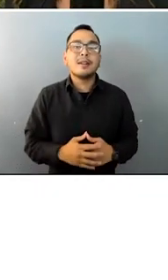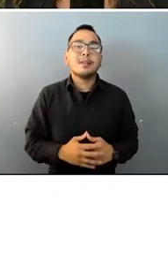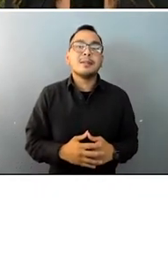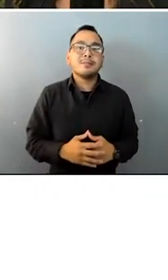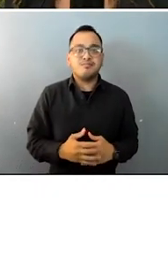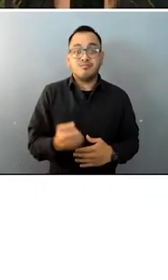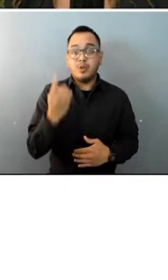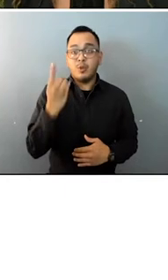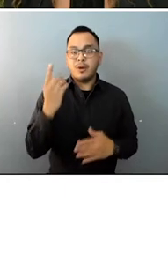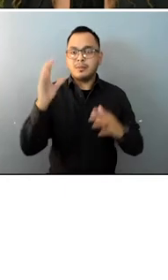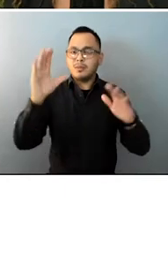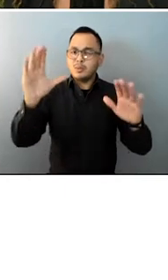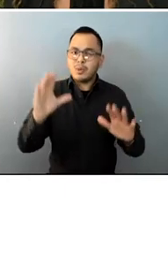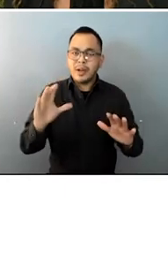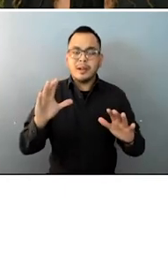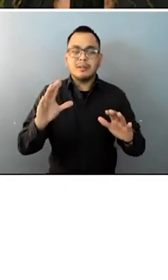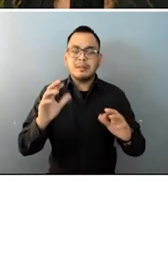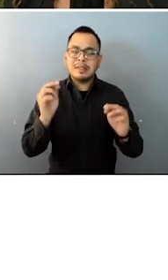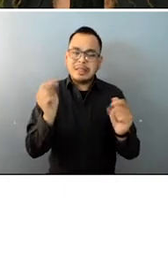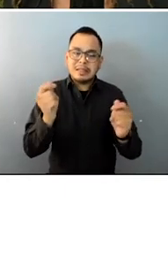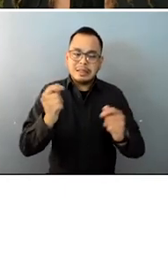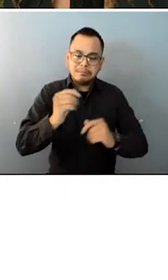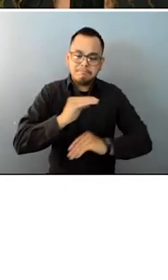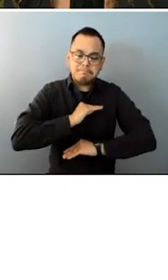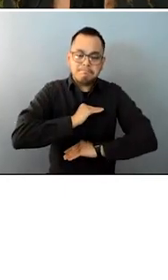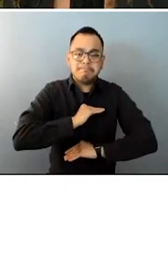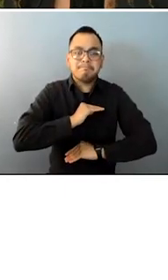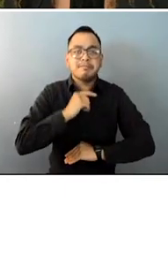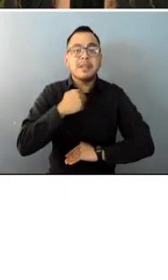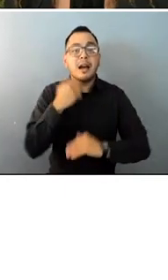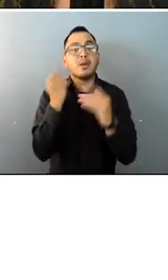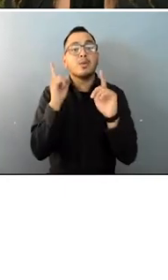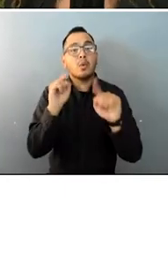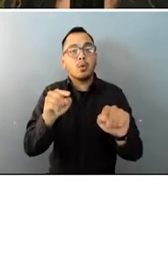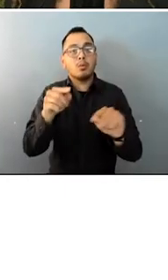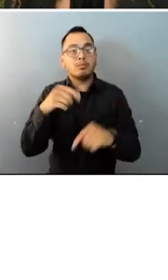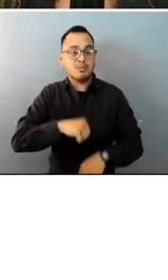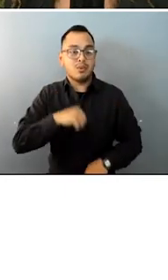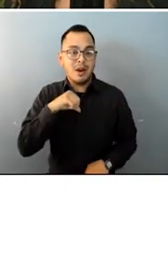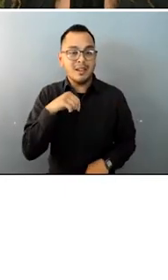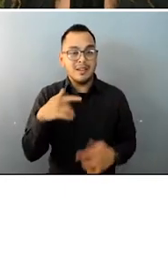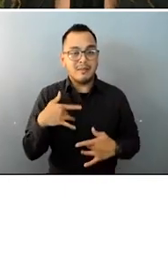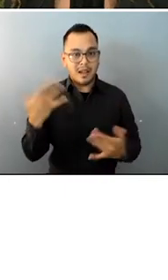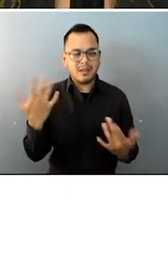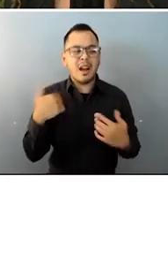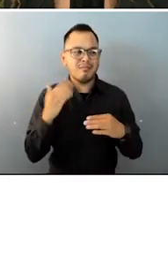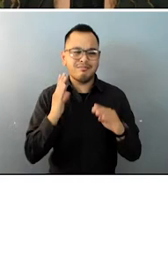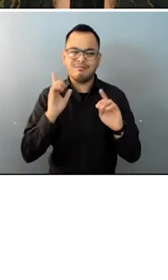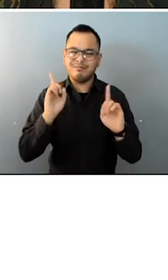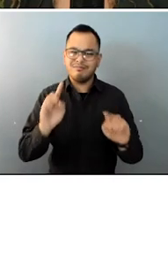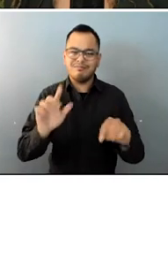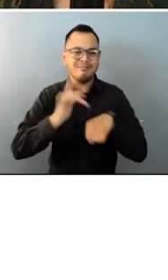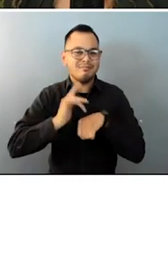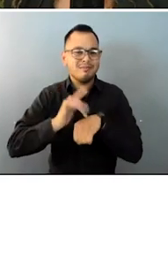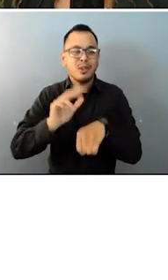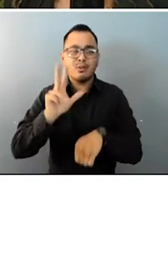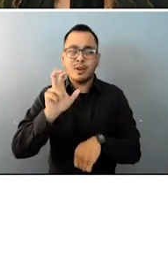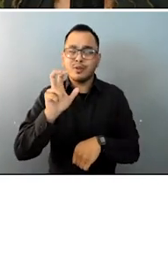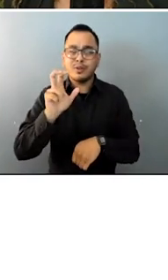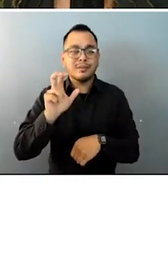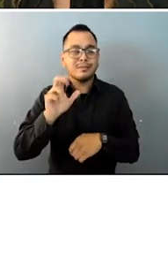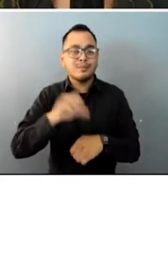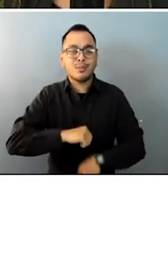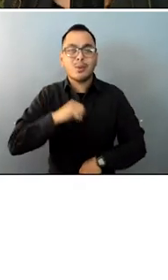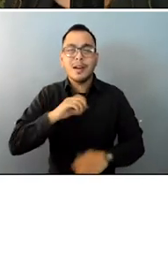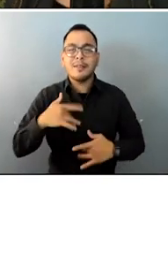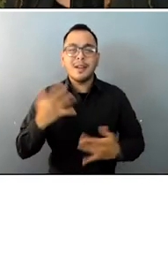I'm one of the great instant gratifications I receive when I go to prides, and I've been to probably about 300 prides all over around the world,